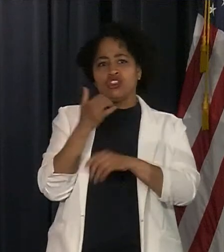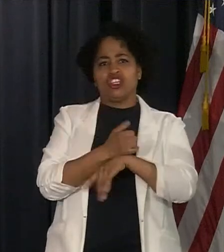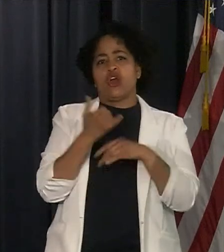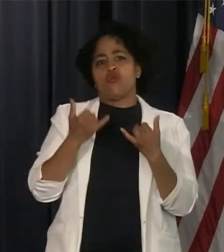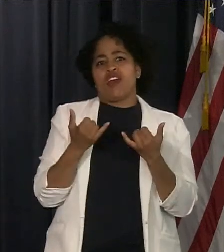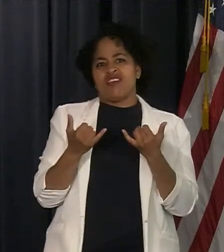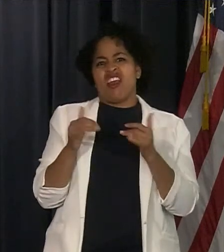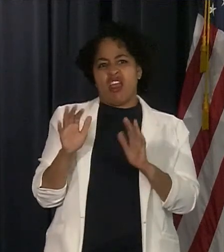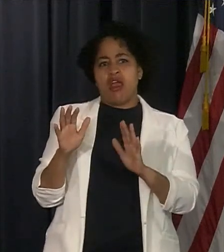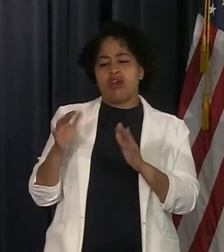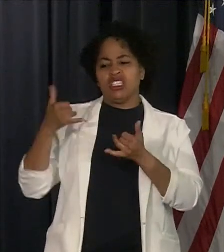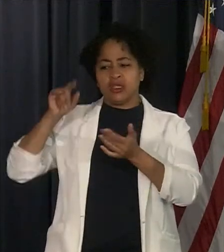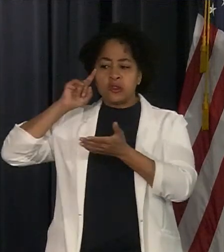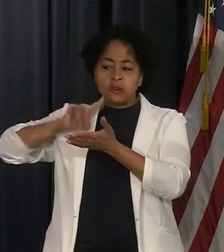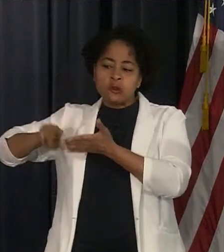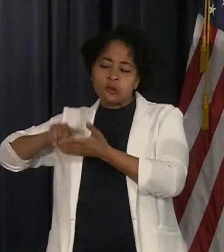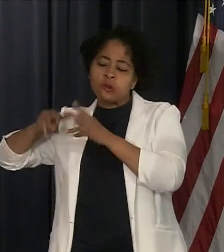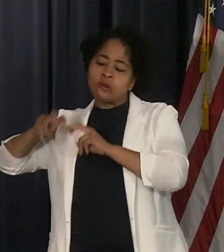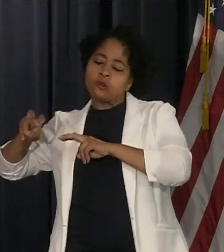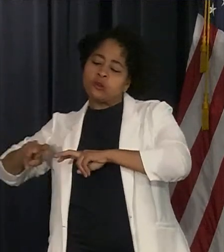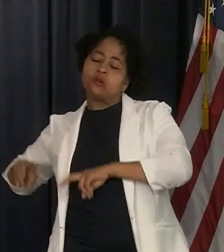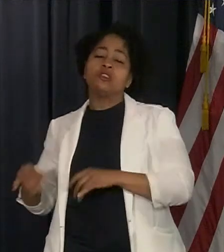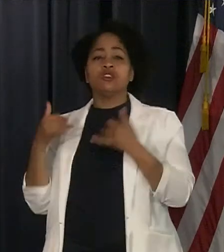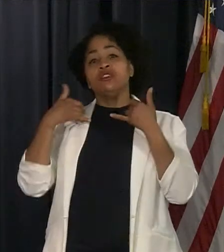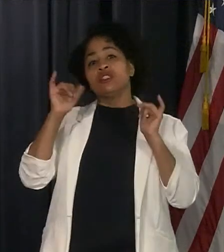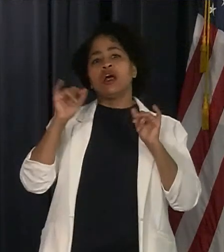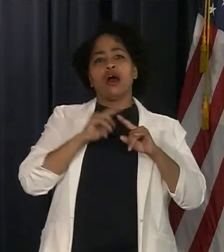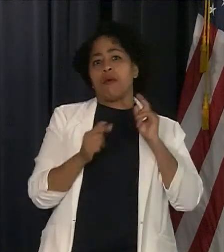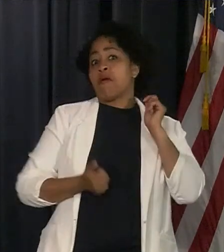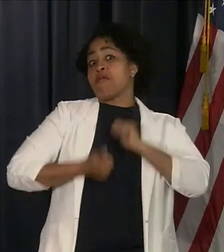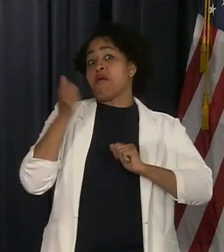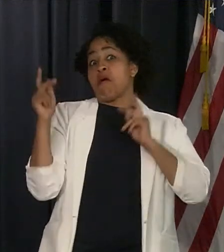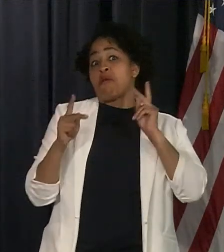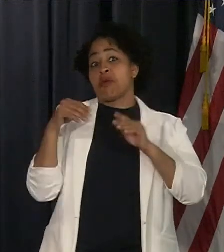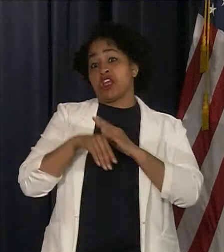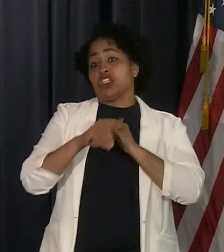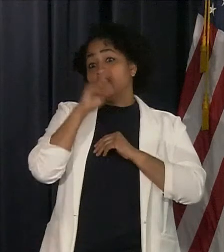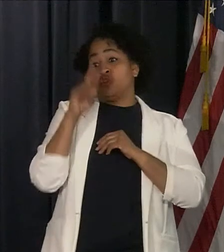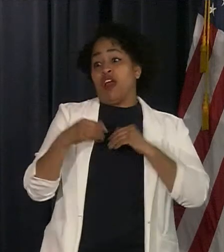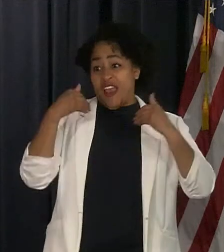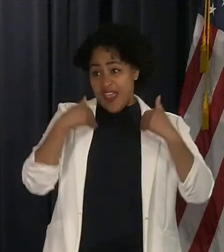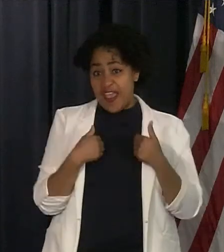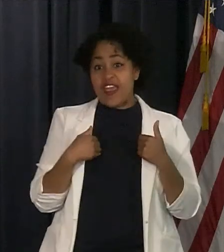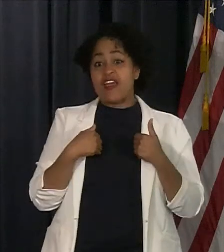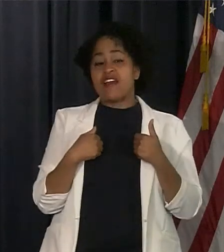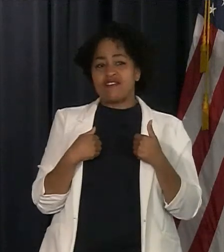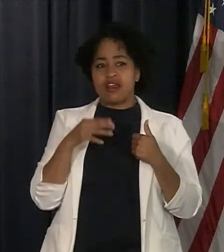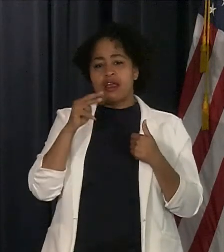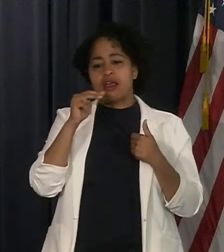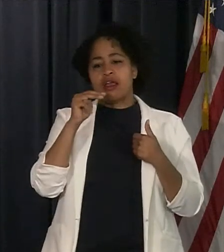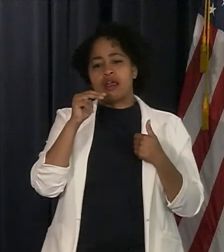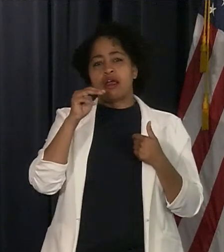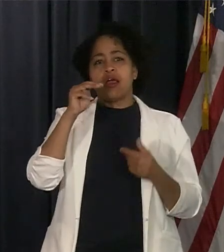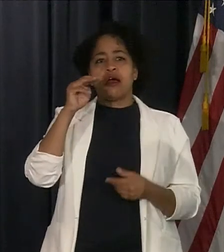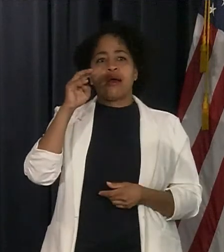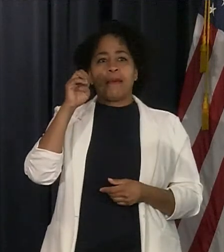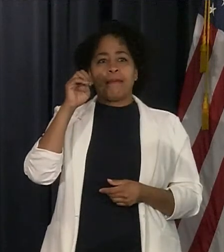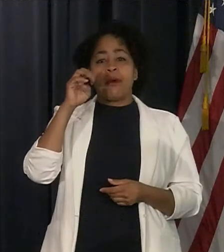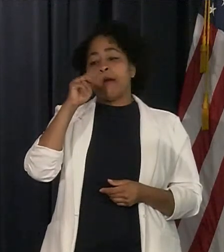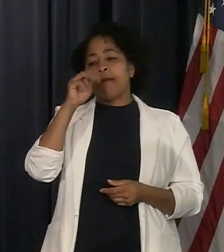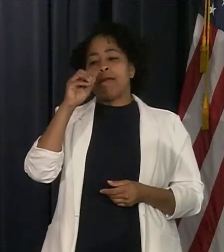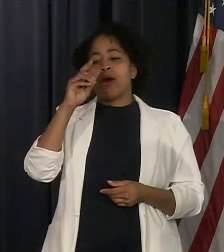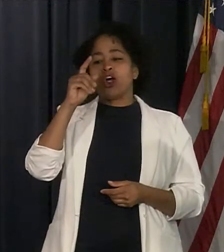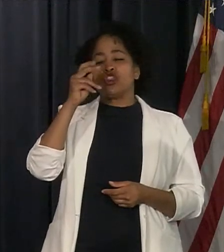being analyzed. But the vast majority of Detroiters got Moderna or Pfizer. And so when you come